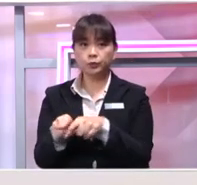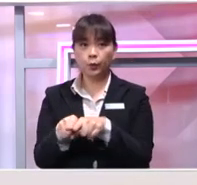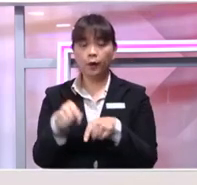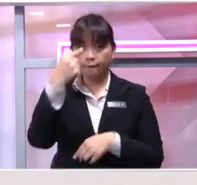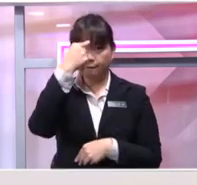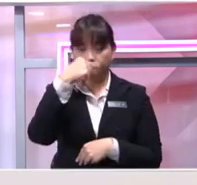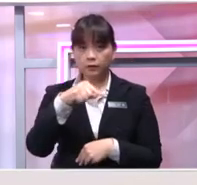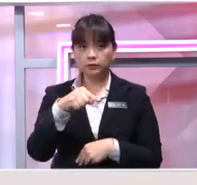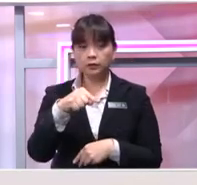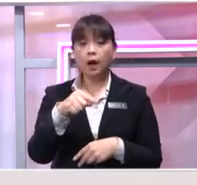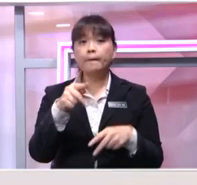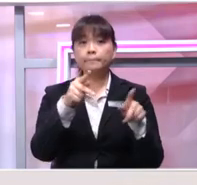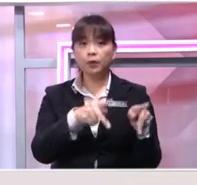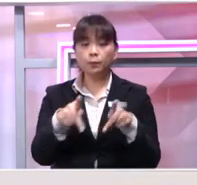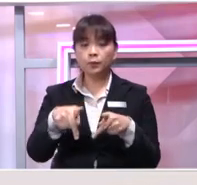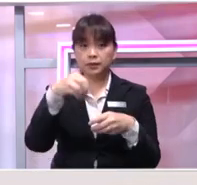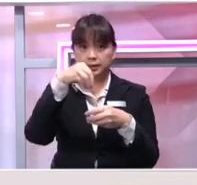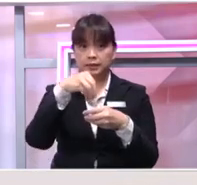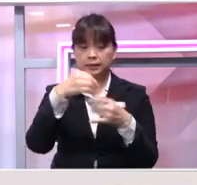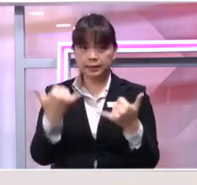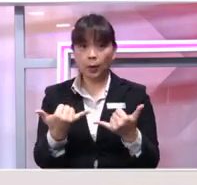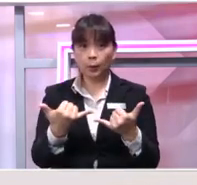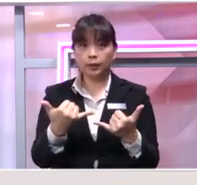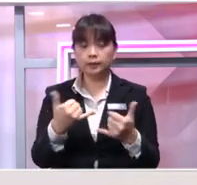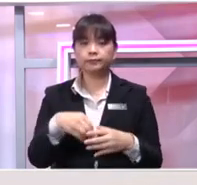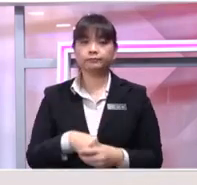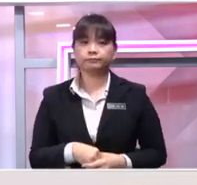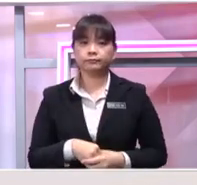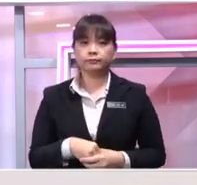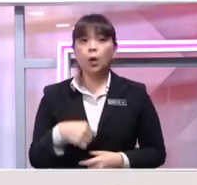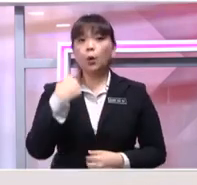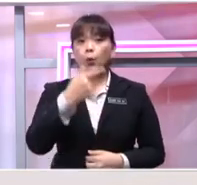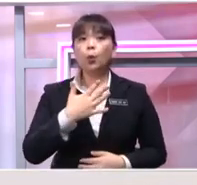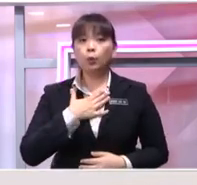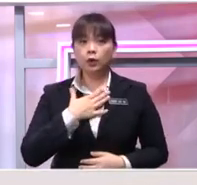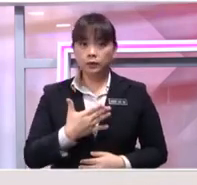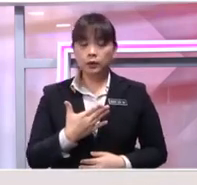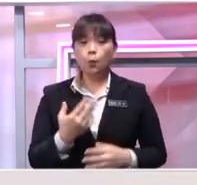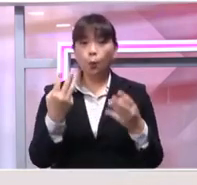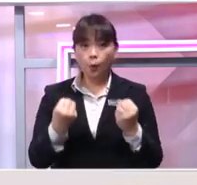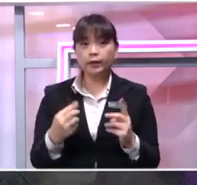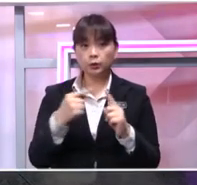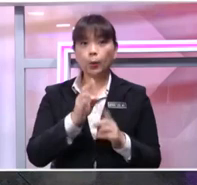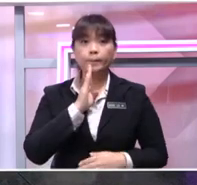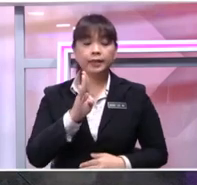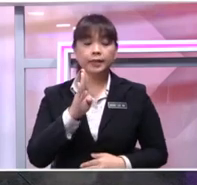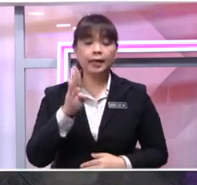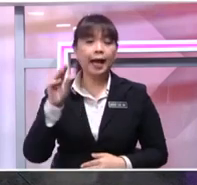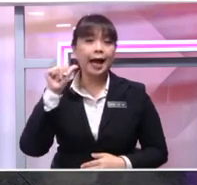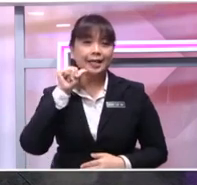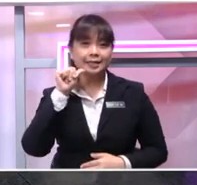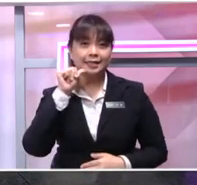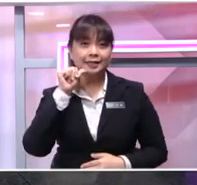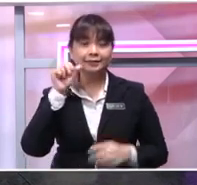the studio. So who's volunteering to be Alicia? Yep, raise up your